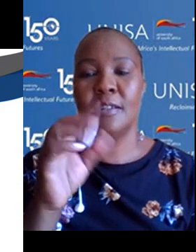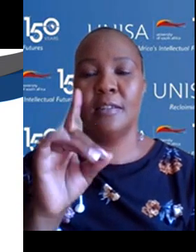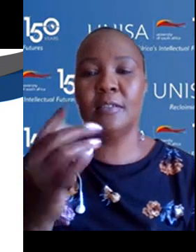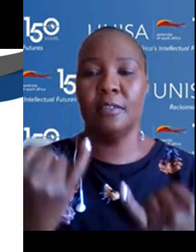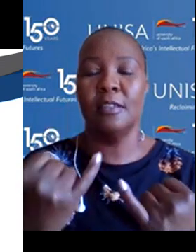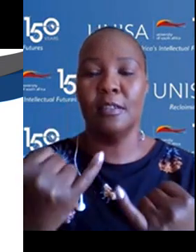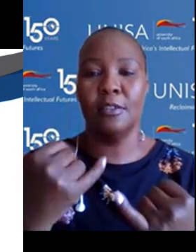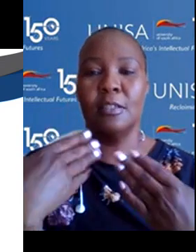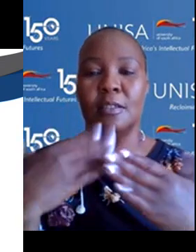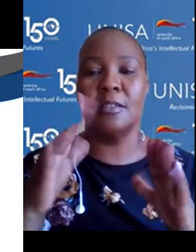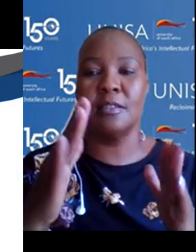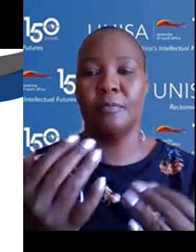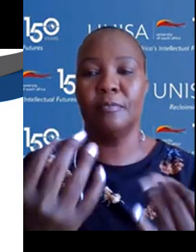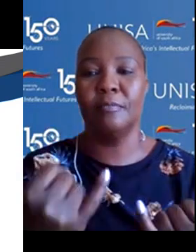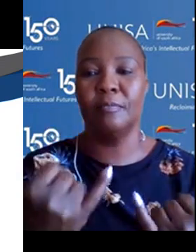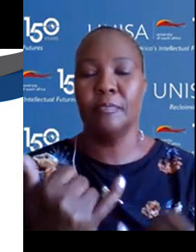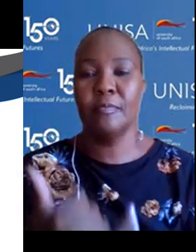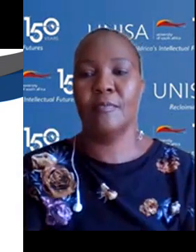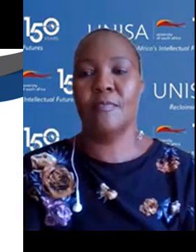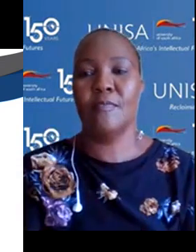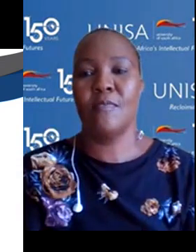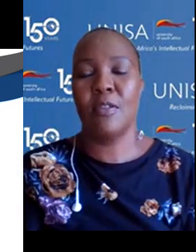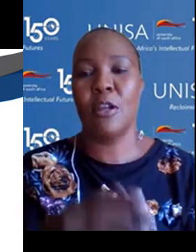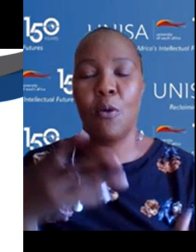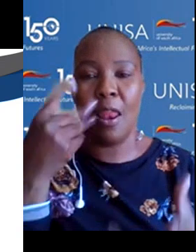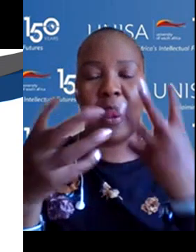our training journey today. Thank you, Richard.